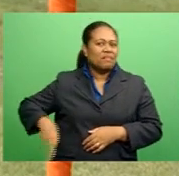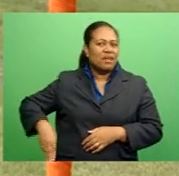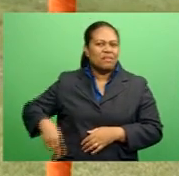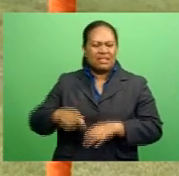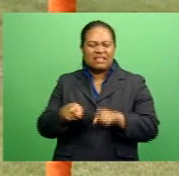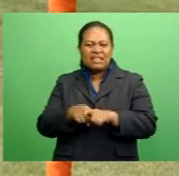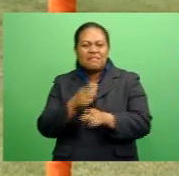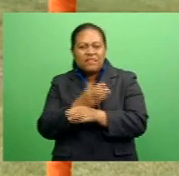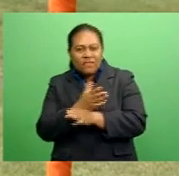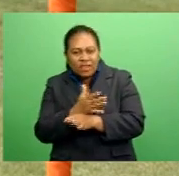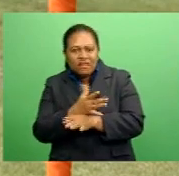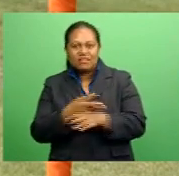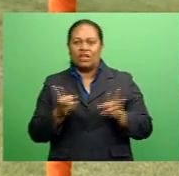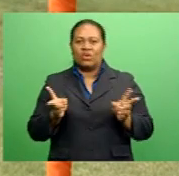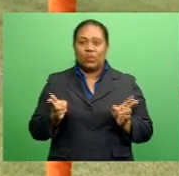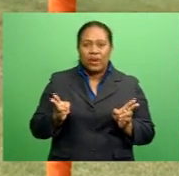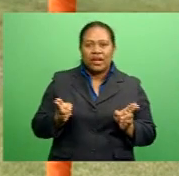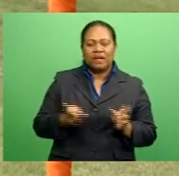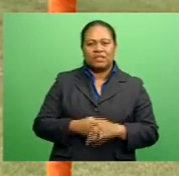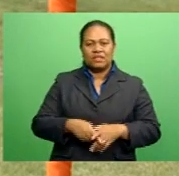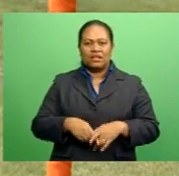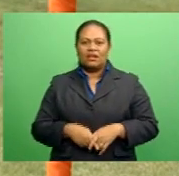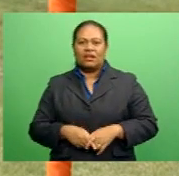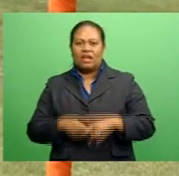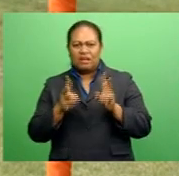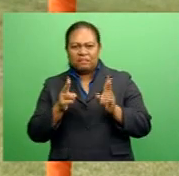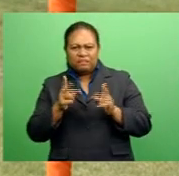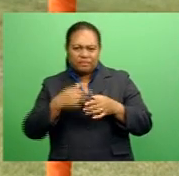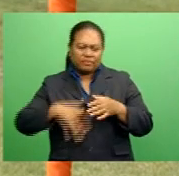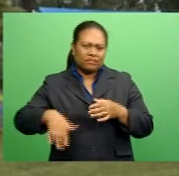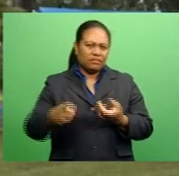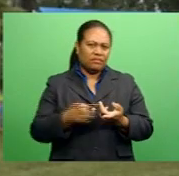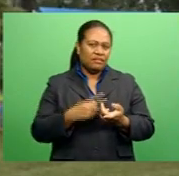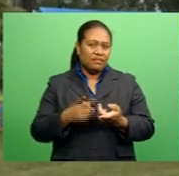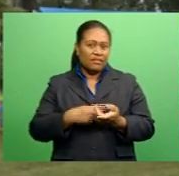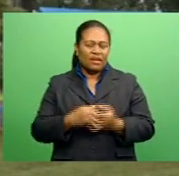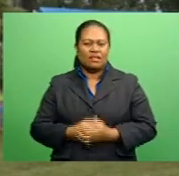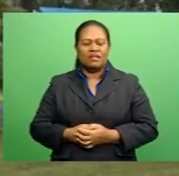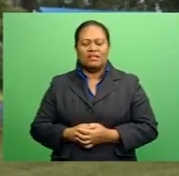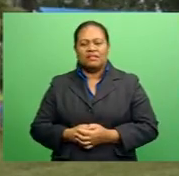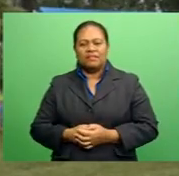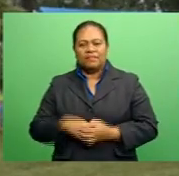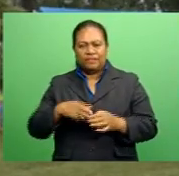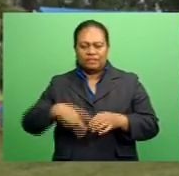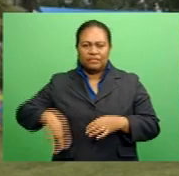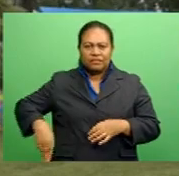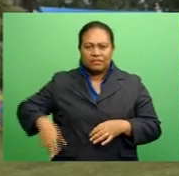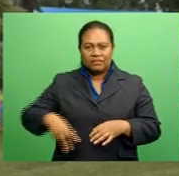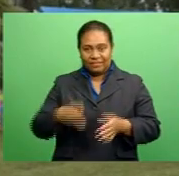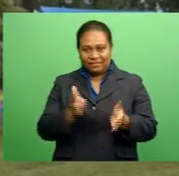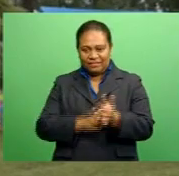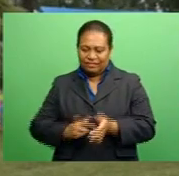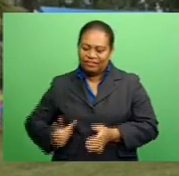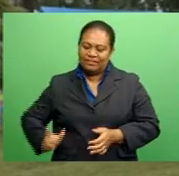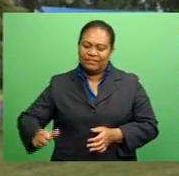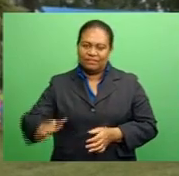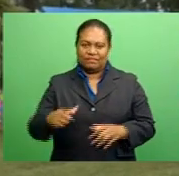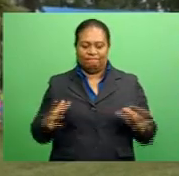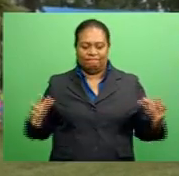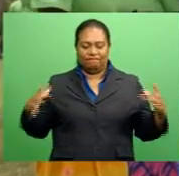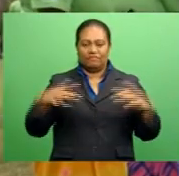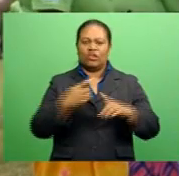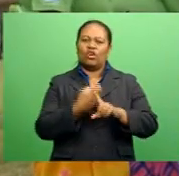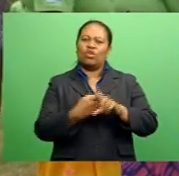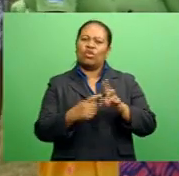fish, crabs, octopuses, shellfishes, and even coral polyps. Maritime communities in Madhuwata gathered in Korotumbu